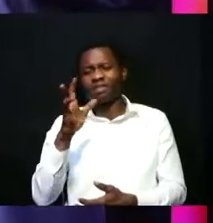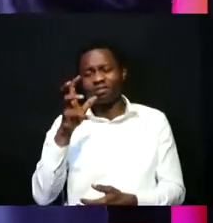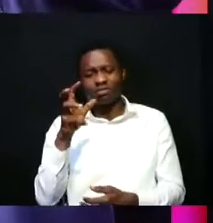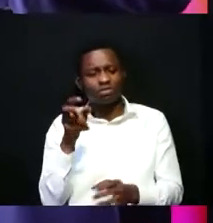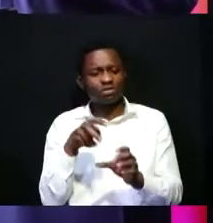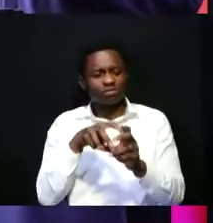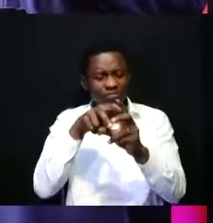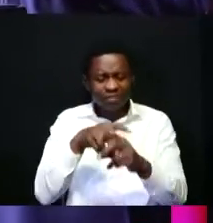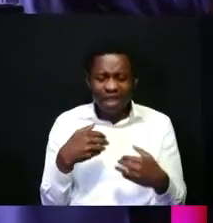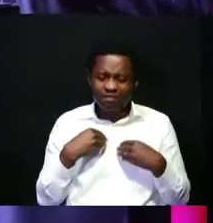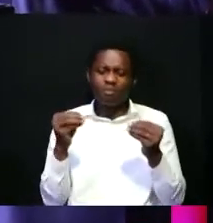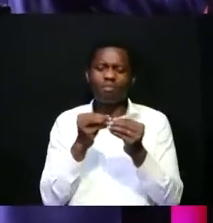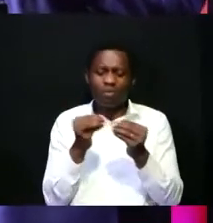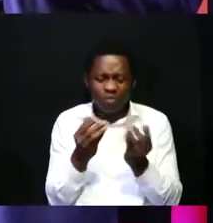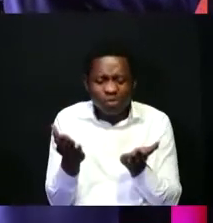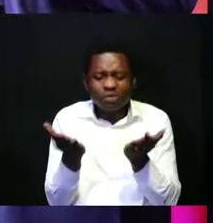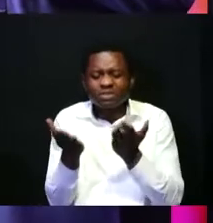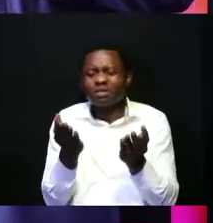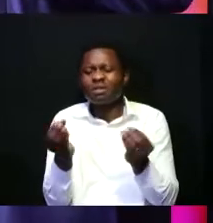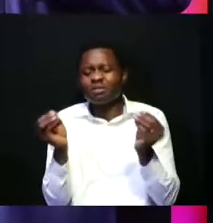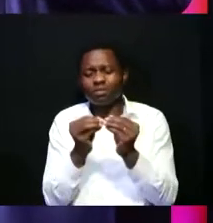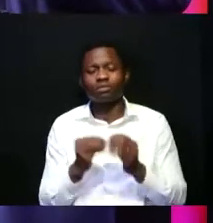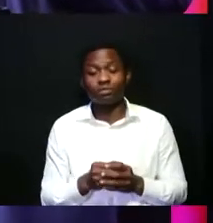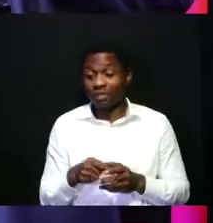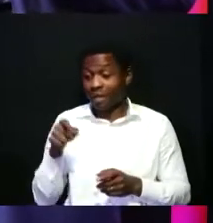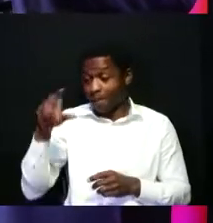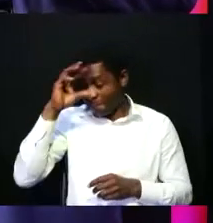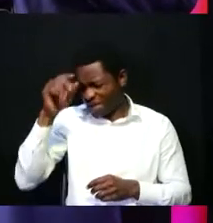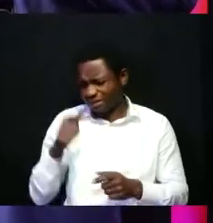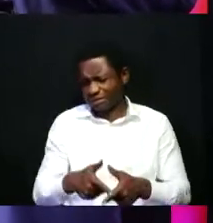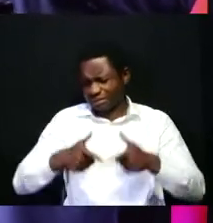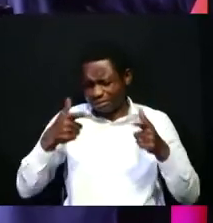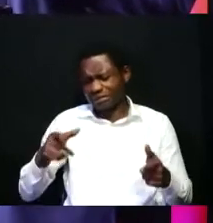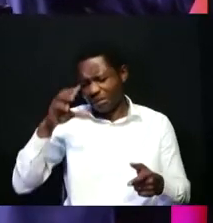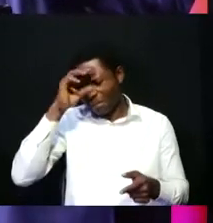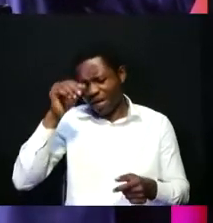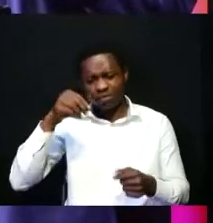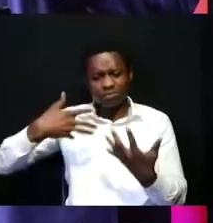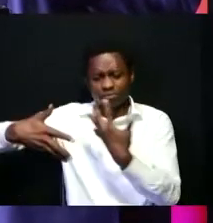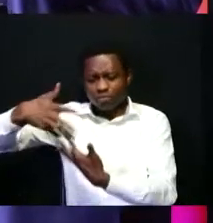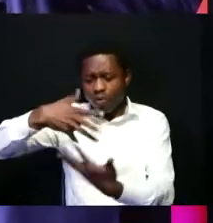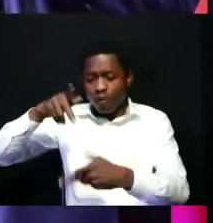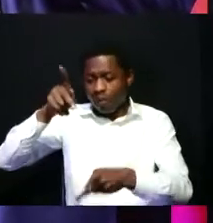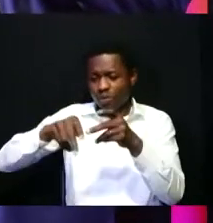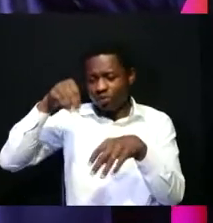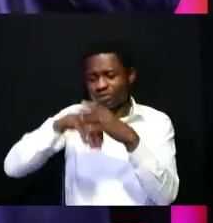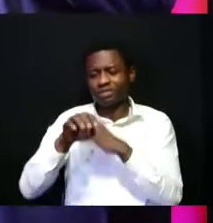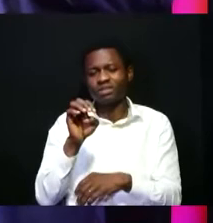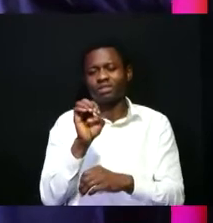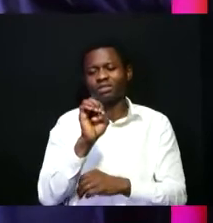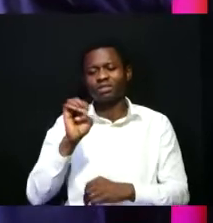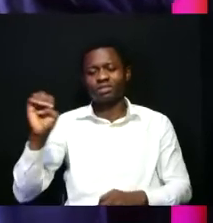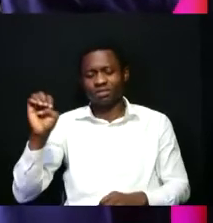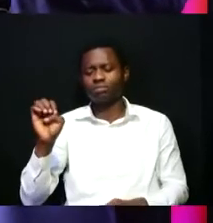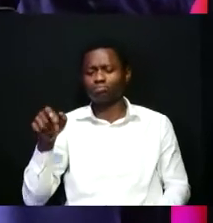He was the greatest man among all the people of the East. Now, O Nyan and Pinson, Ne Yoma